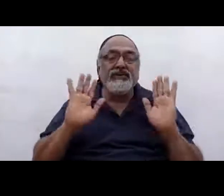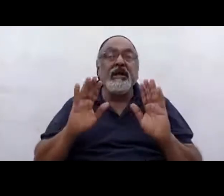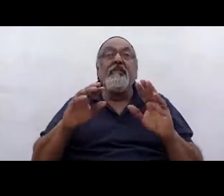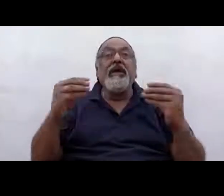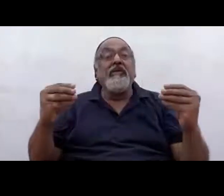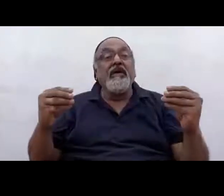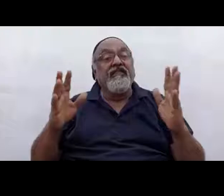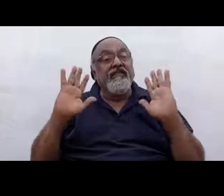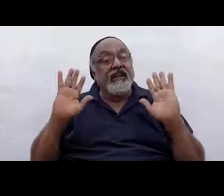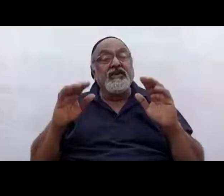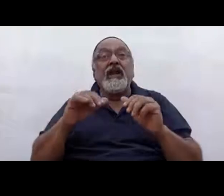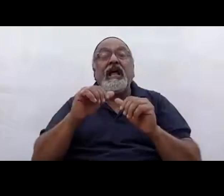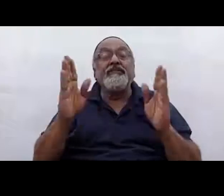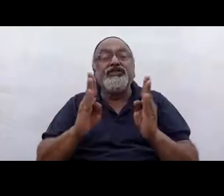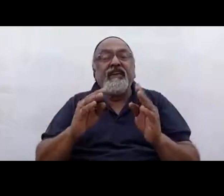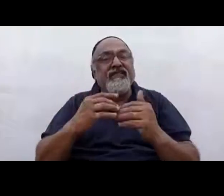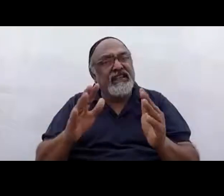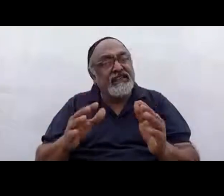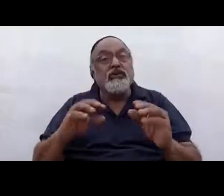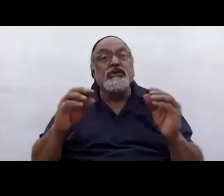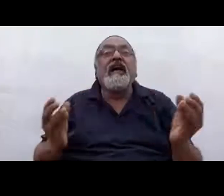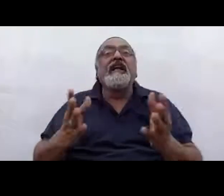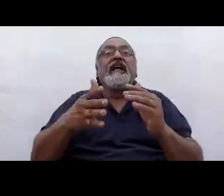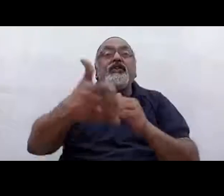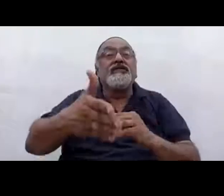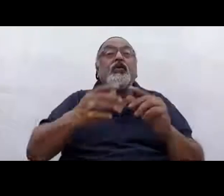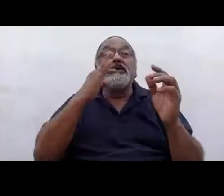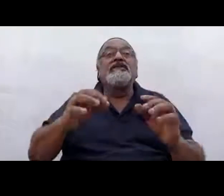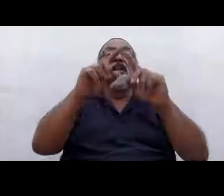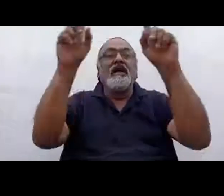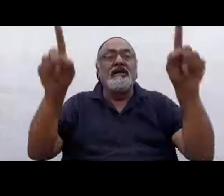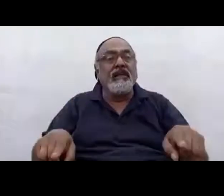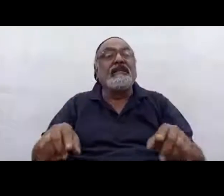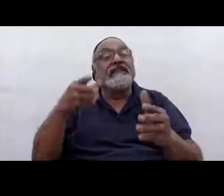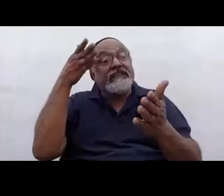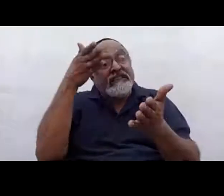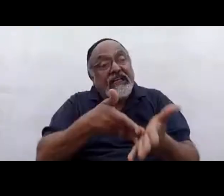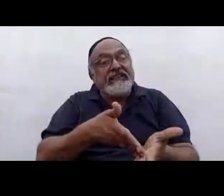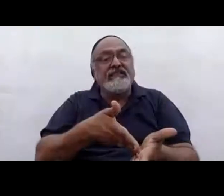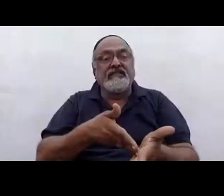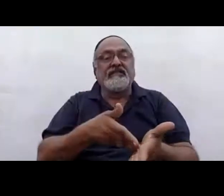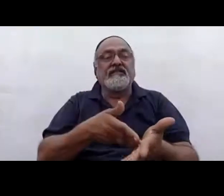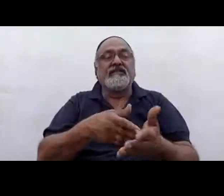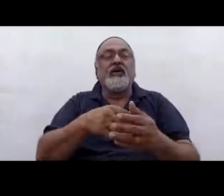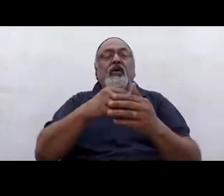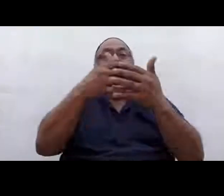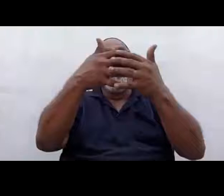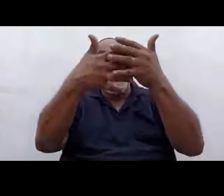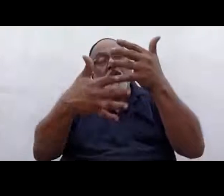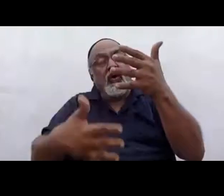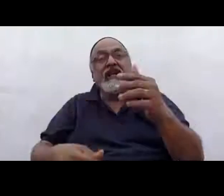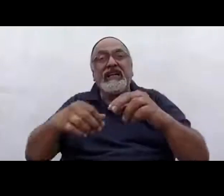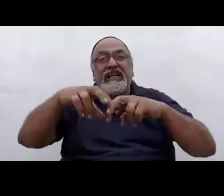abstract is over, you will start with an introduction. So that introduction will comprise of all the details of